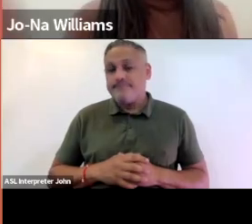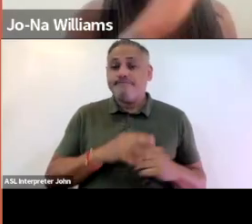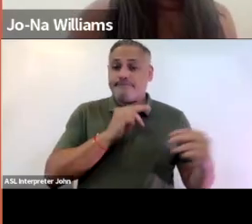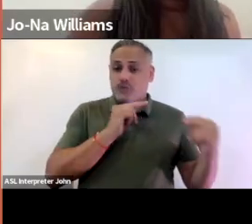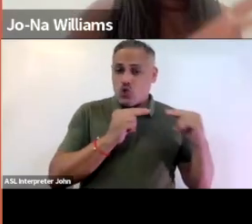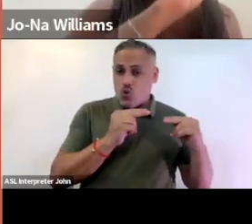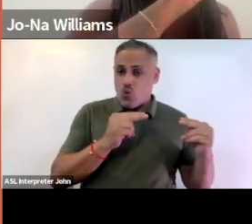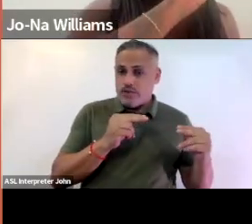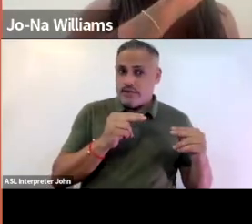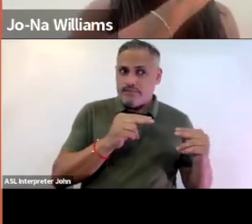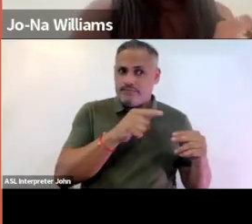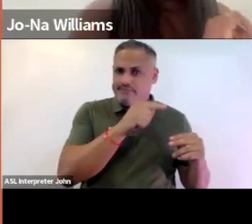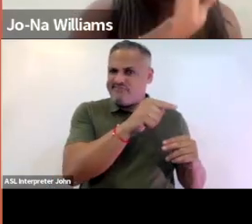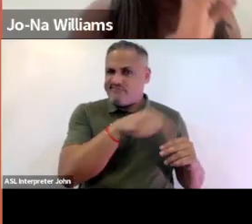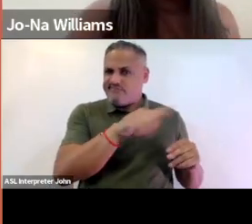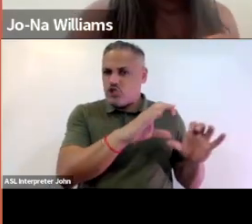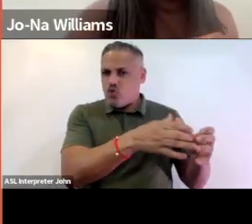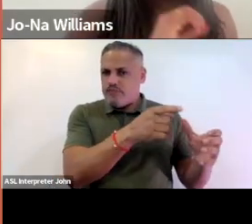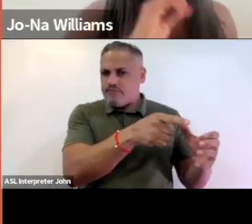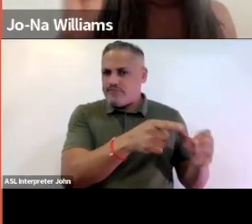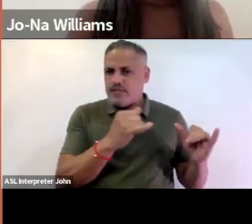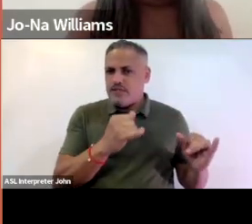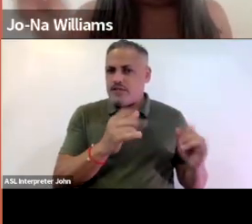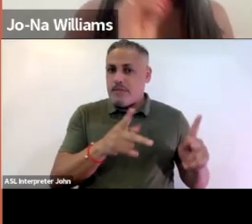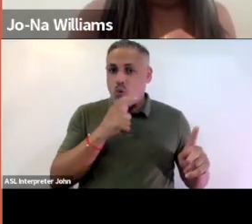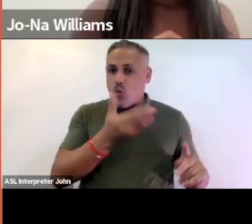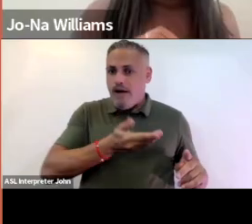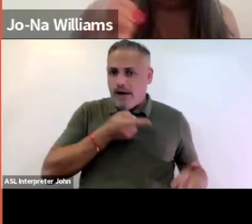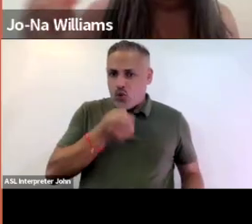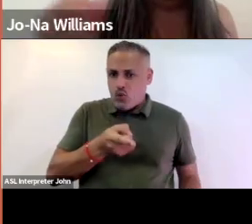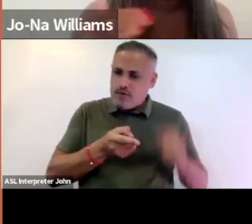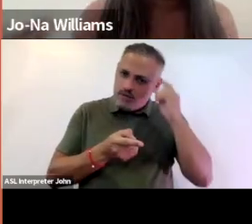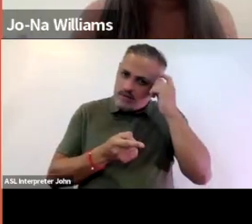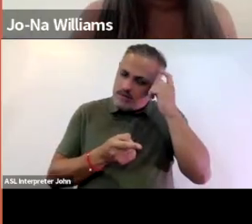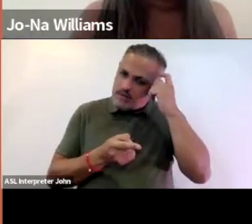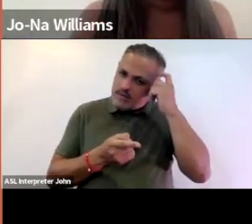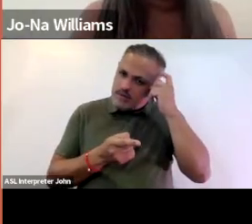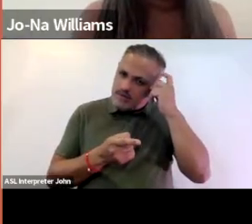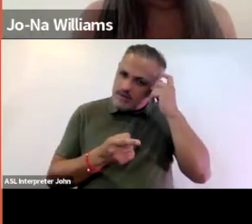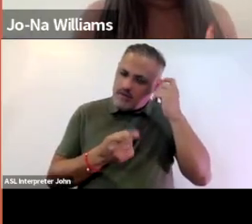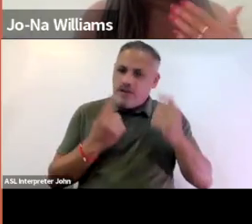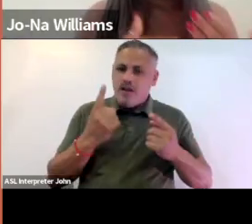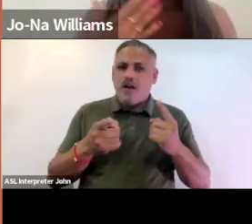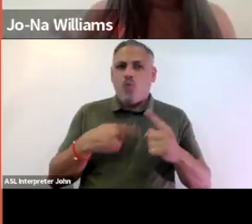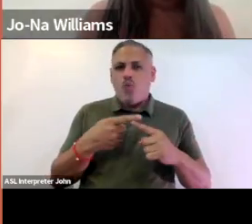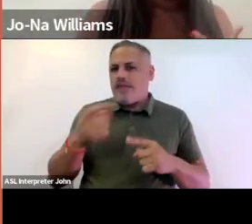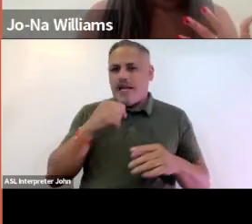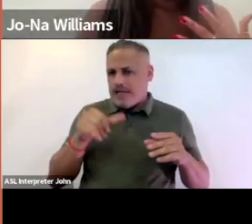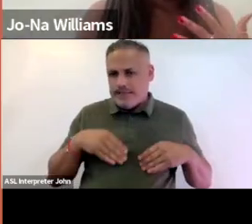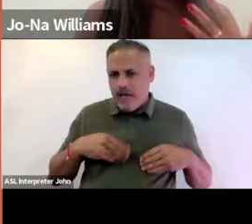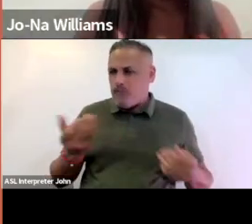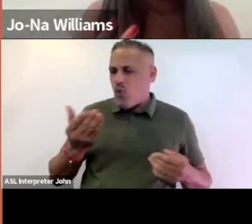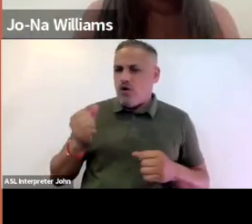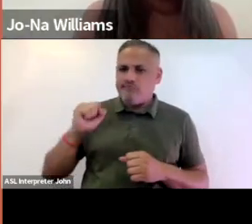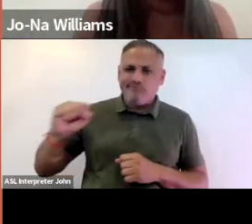negotiating party, the other party, the individuals who are hiring you, when they may come and push back. So they may use